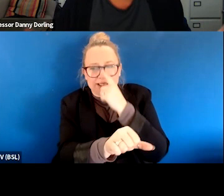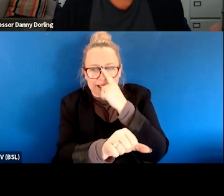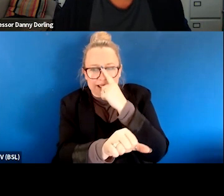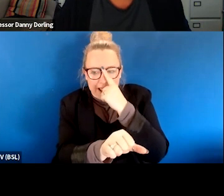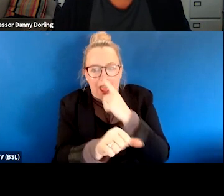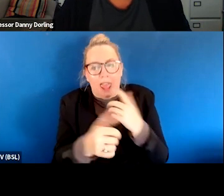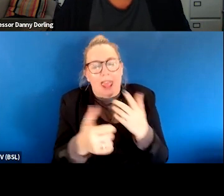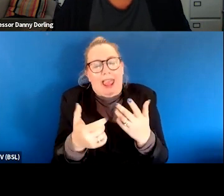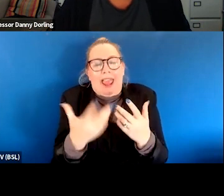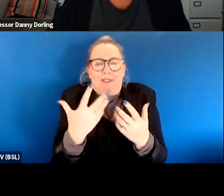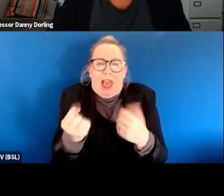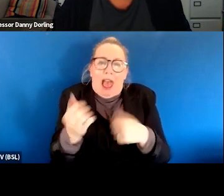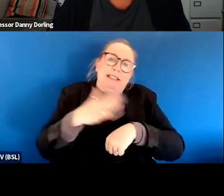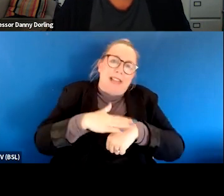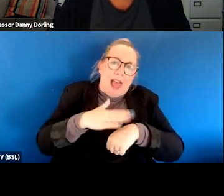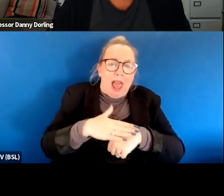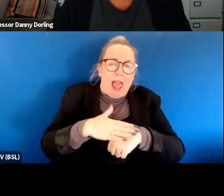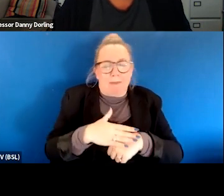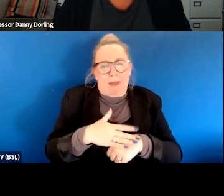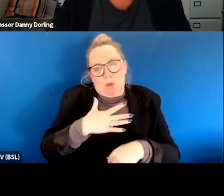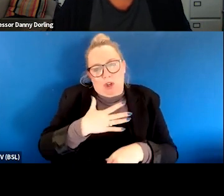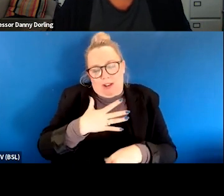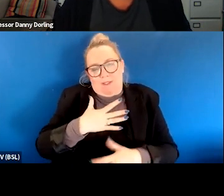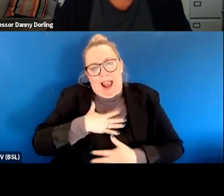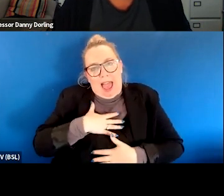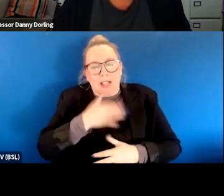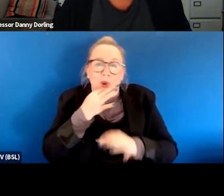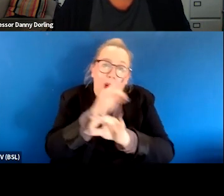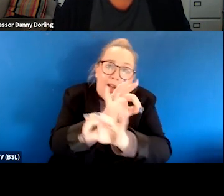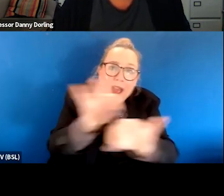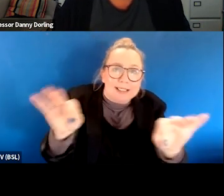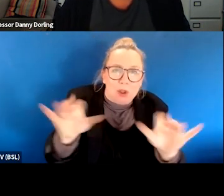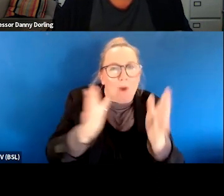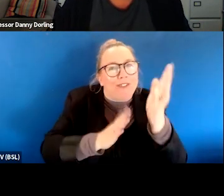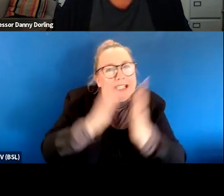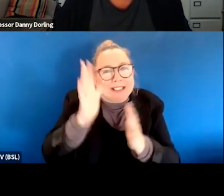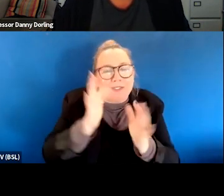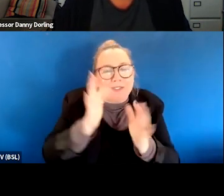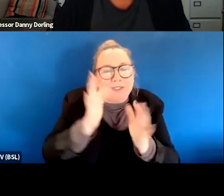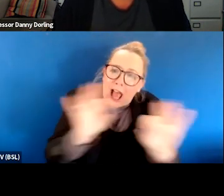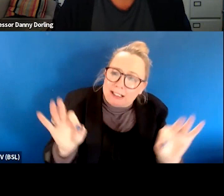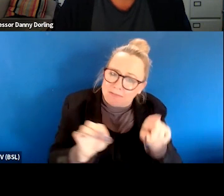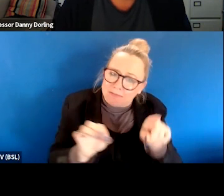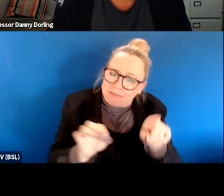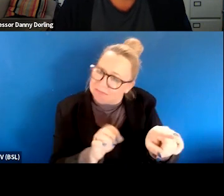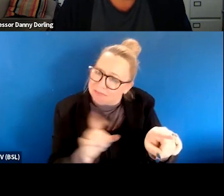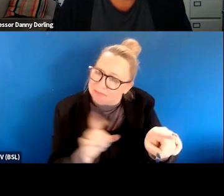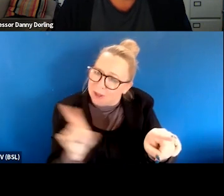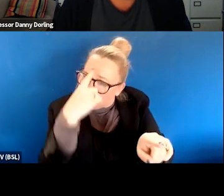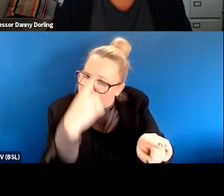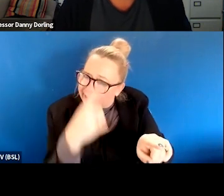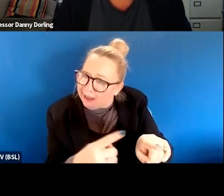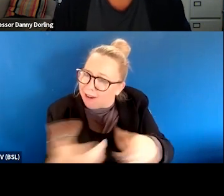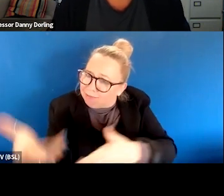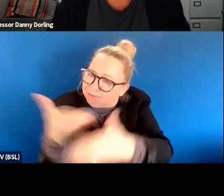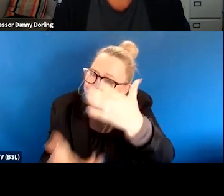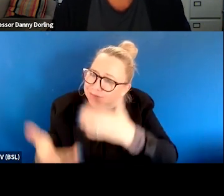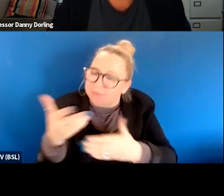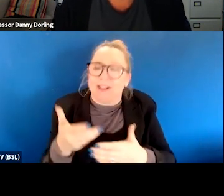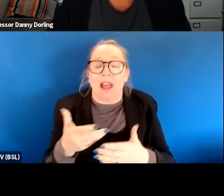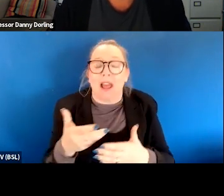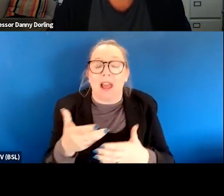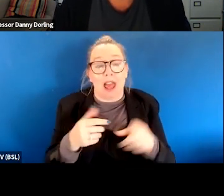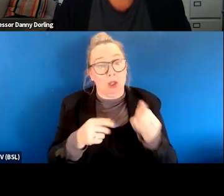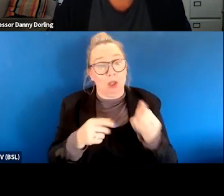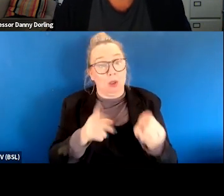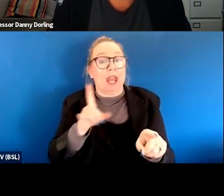were live in the room, I'd say, what was the biggest differences, do you think, before showing you these things? Women were